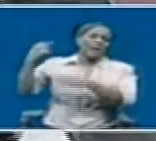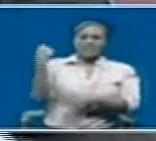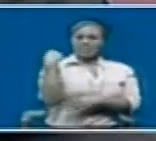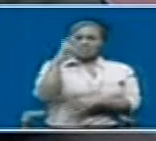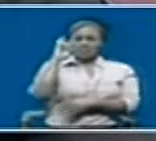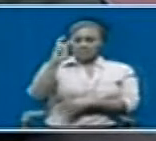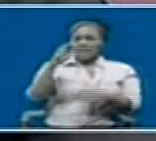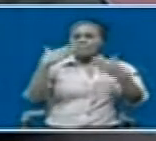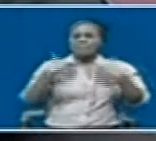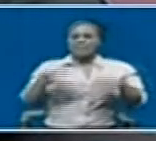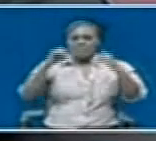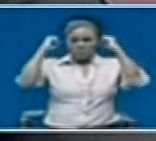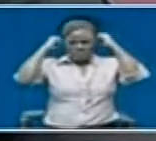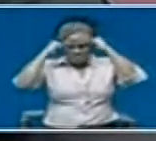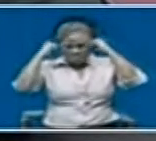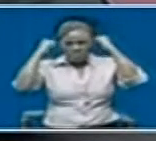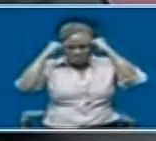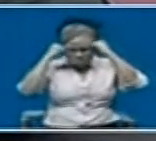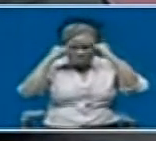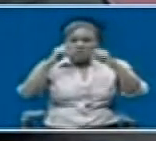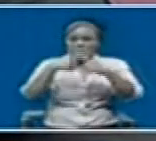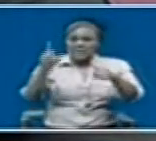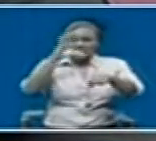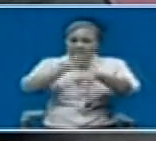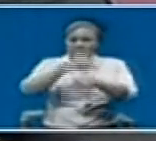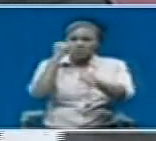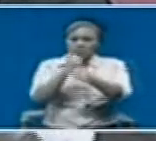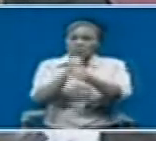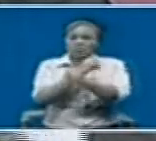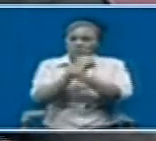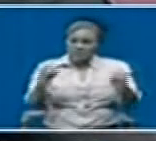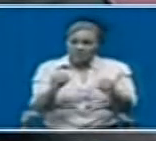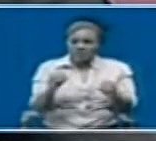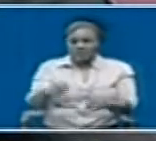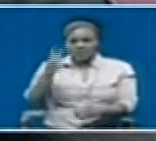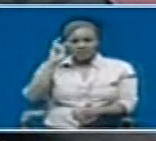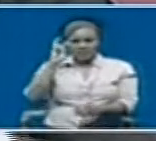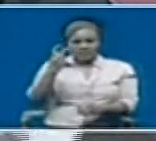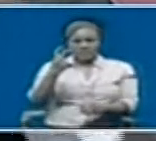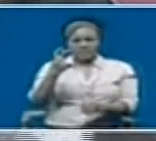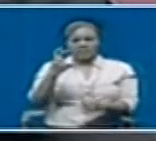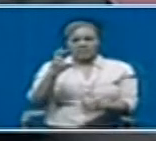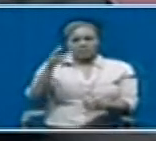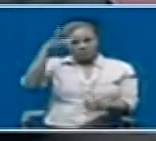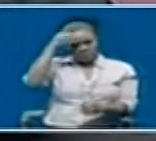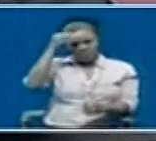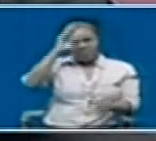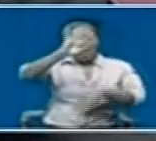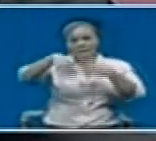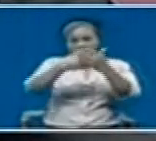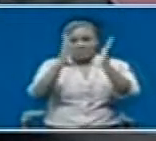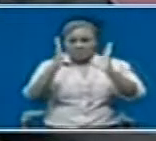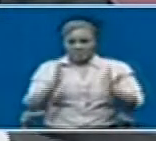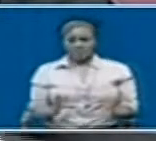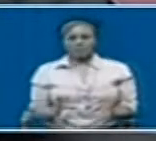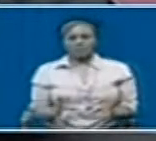seen, where people have studied and they don't get jobs, it's also an issue of numbers, because when you look at a course, and this is where everyone,